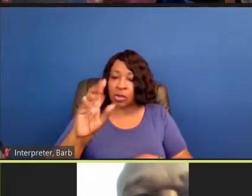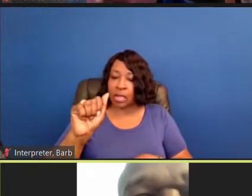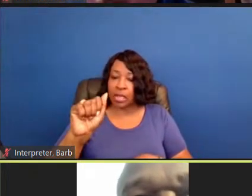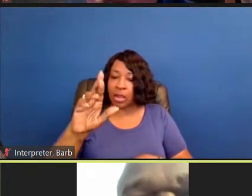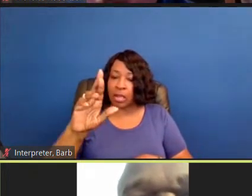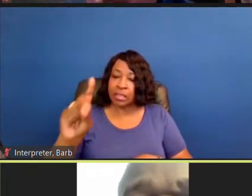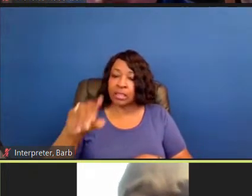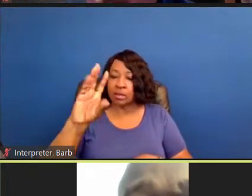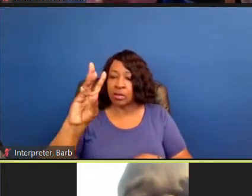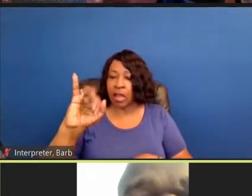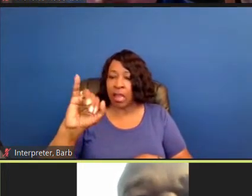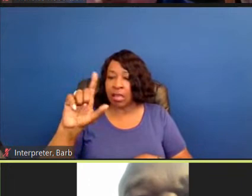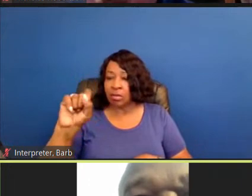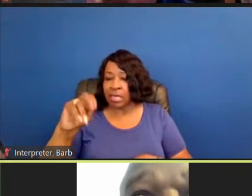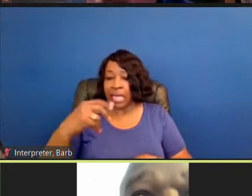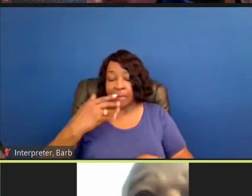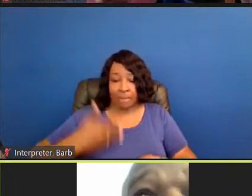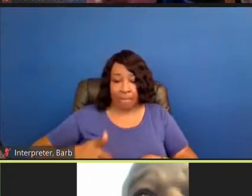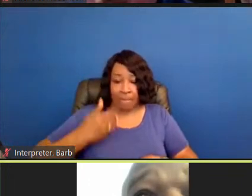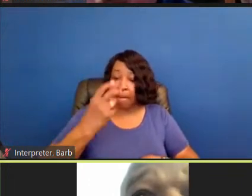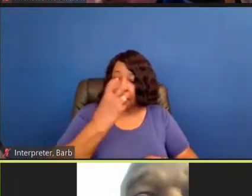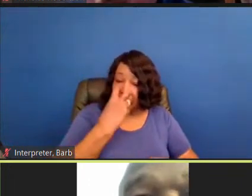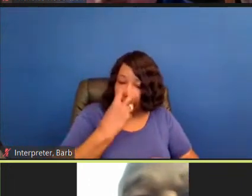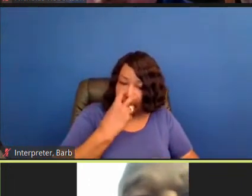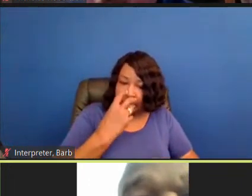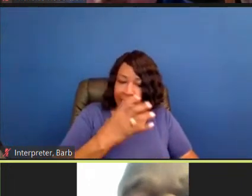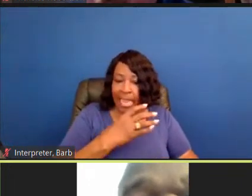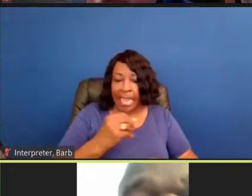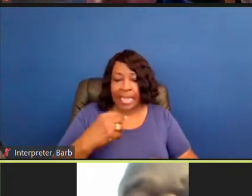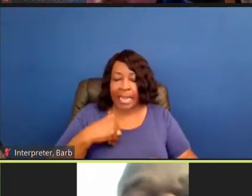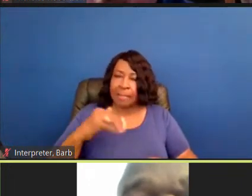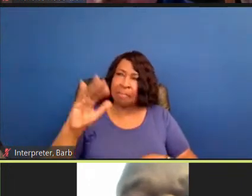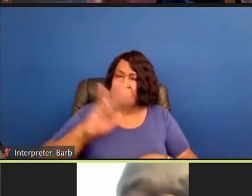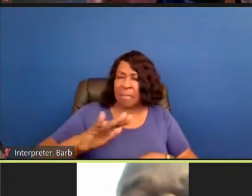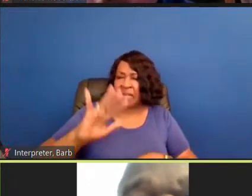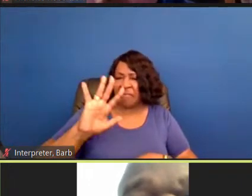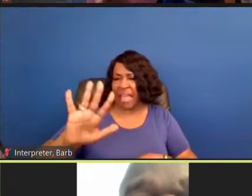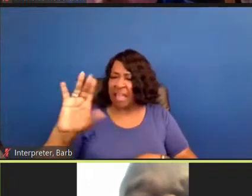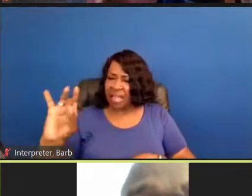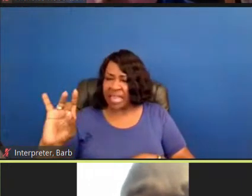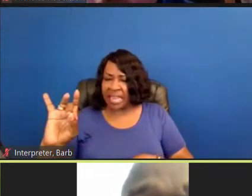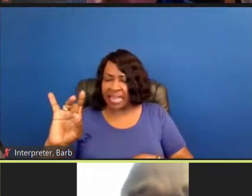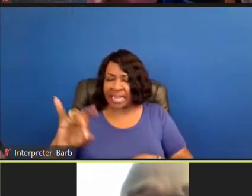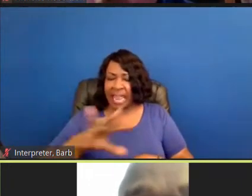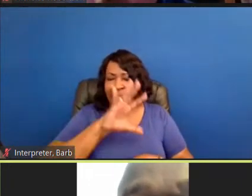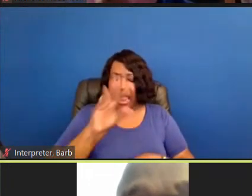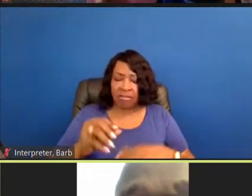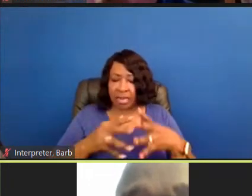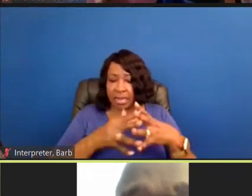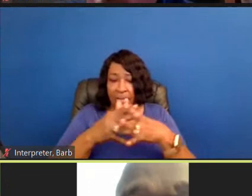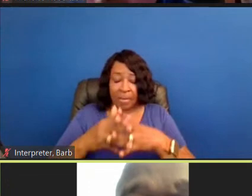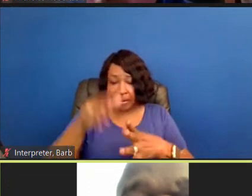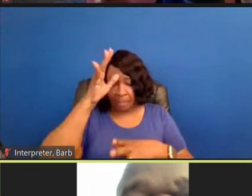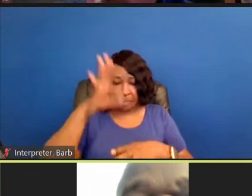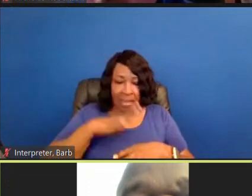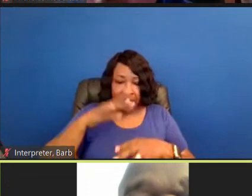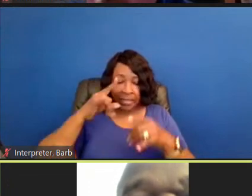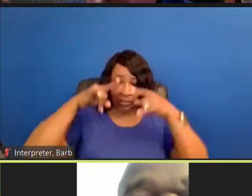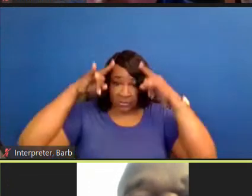My disability is blindness. I'm roughly 5'8", African-American male, shaved